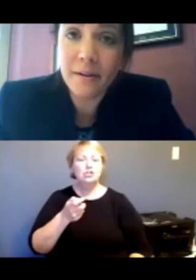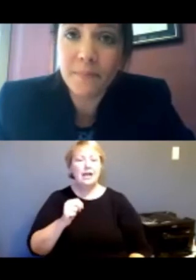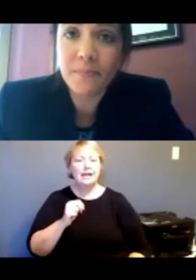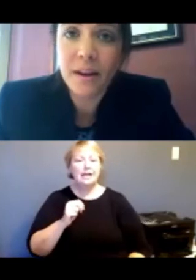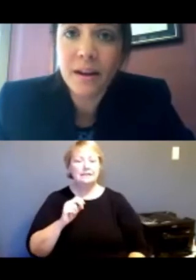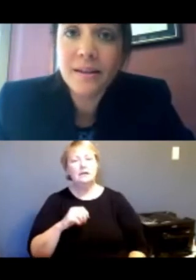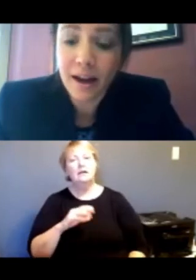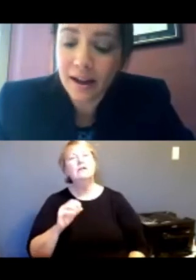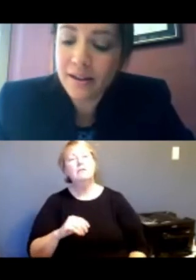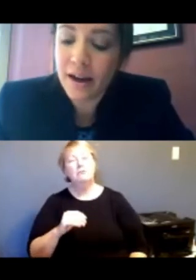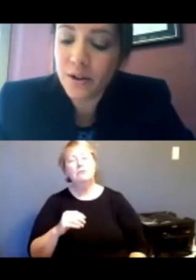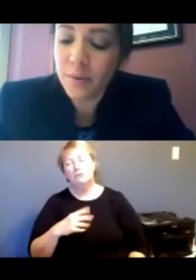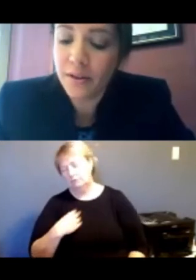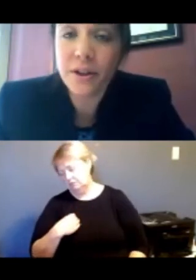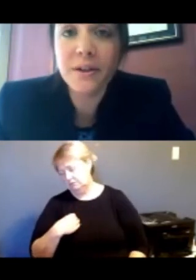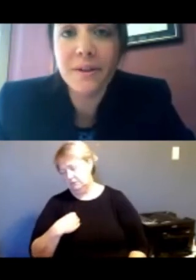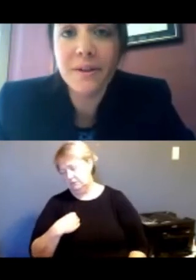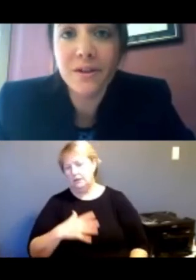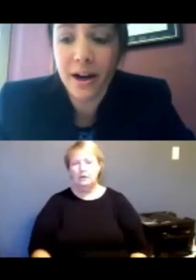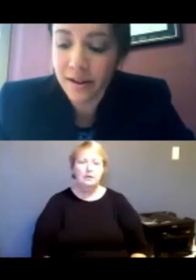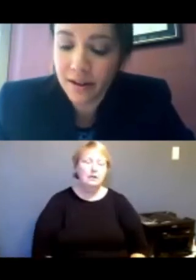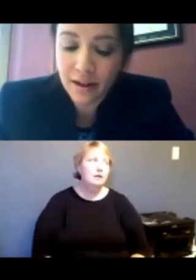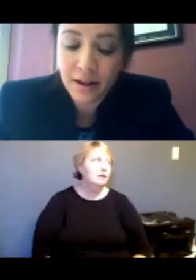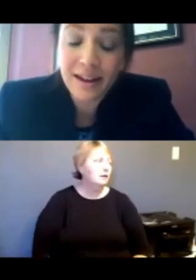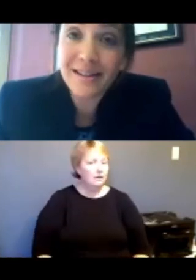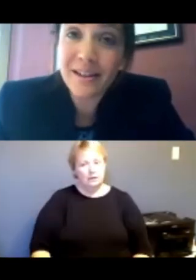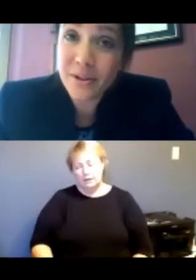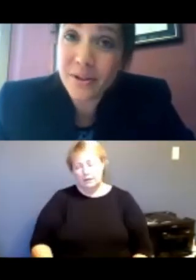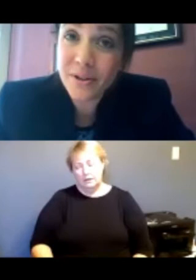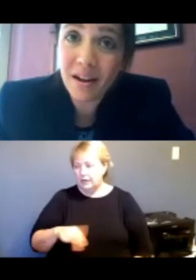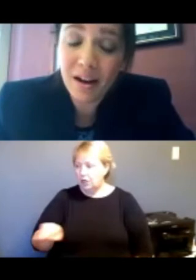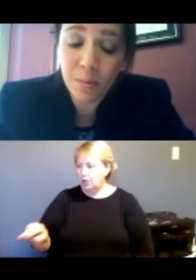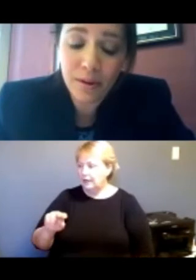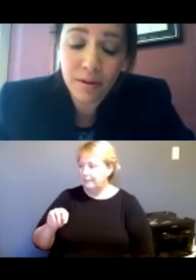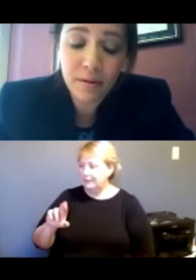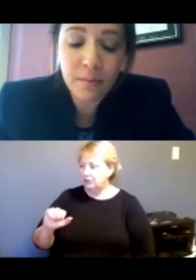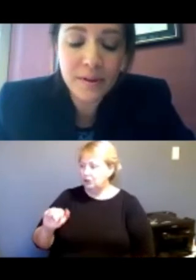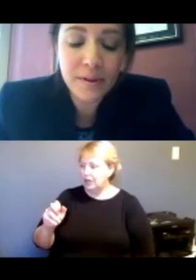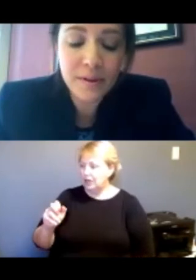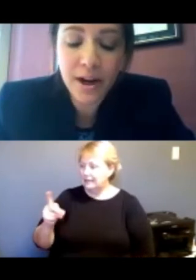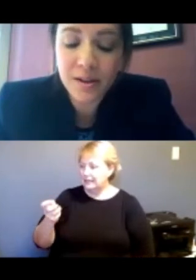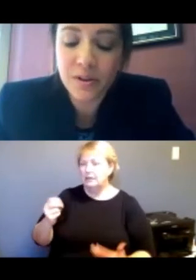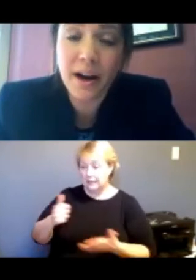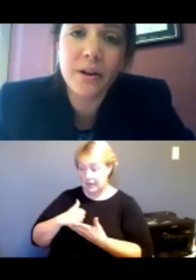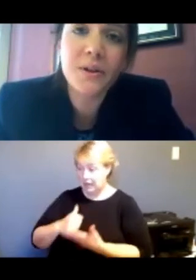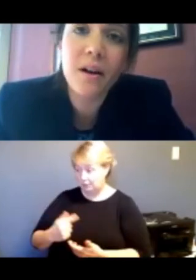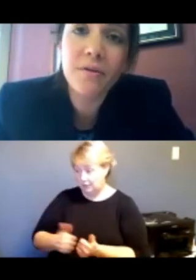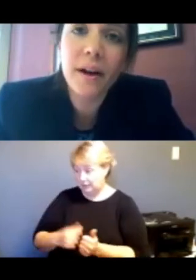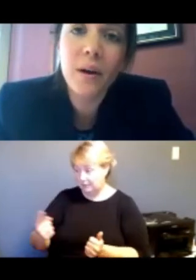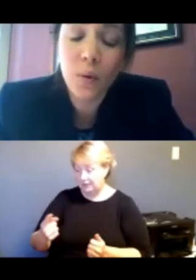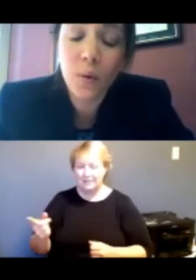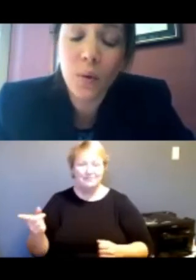off again. Sighing, Dr. Smith turned to Mrs. Jackson. "Is there something I can help with?" Mrs. Jackson was tired